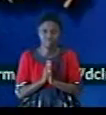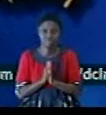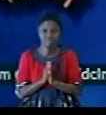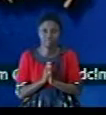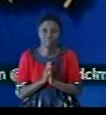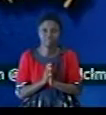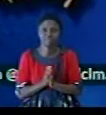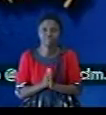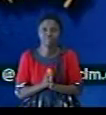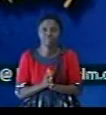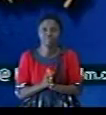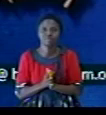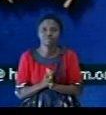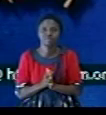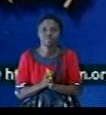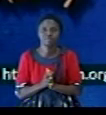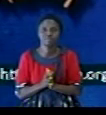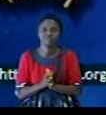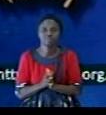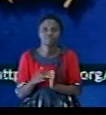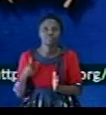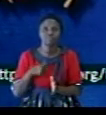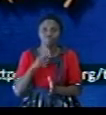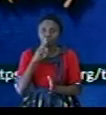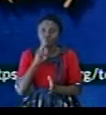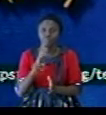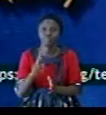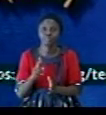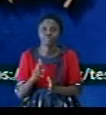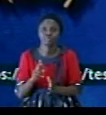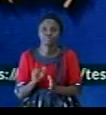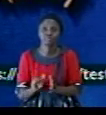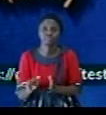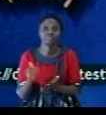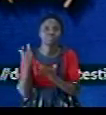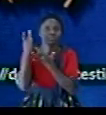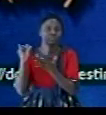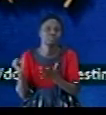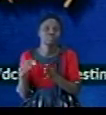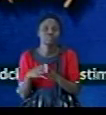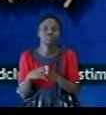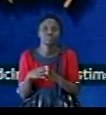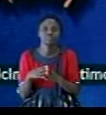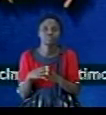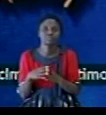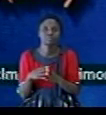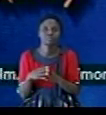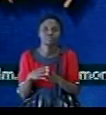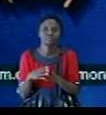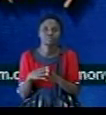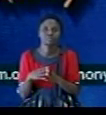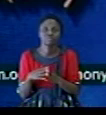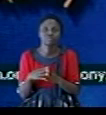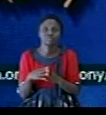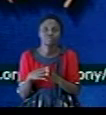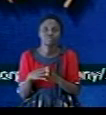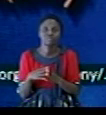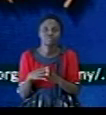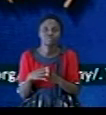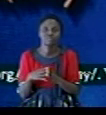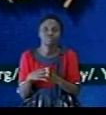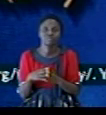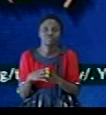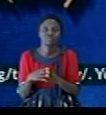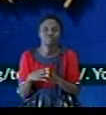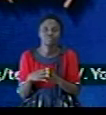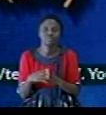Amen. We are still waiting now, but we want us to send the testifiers now, those who